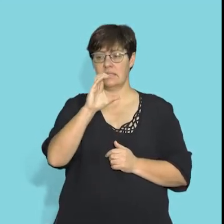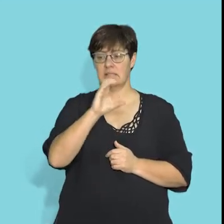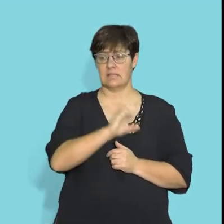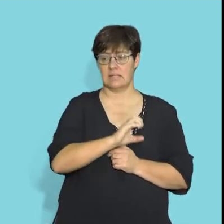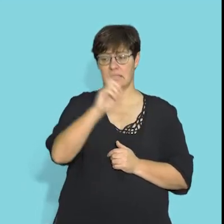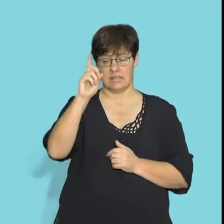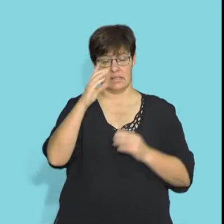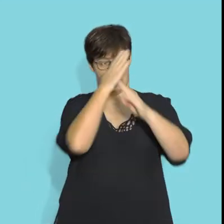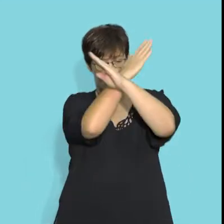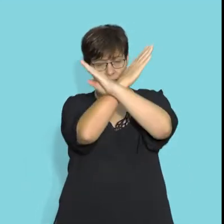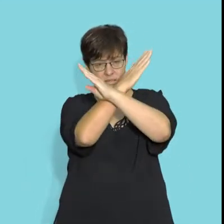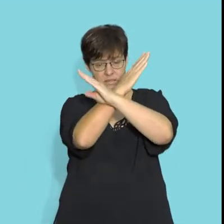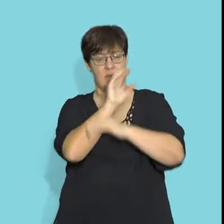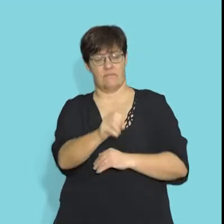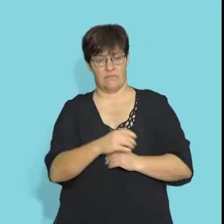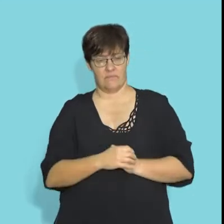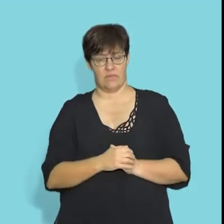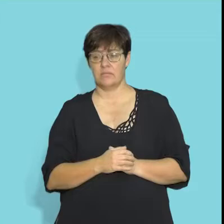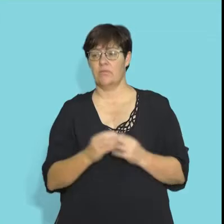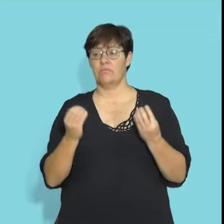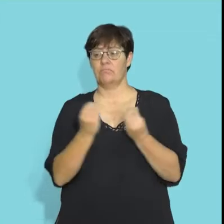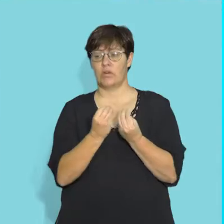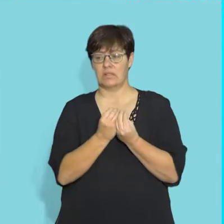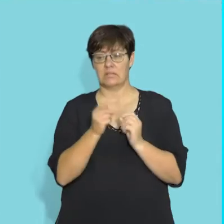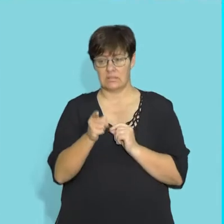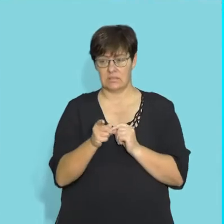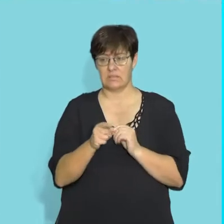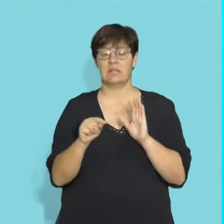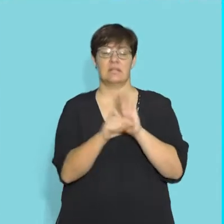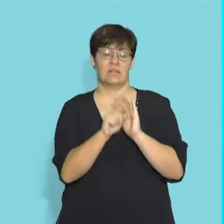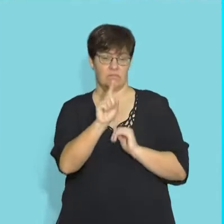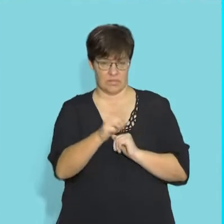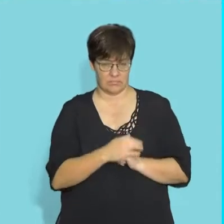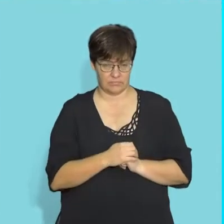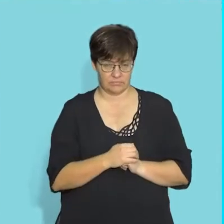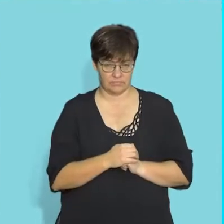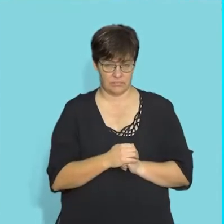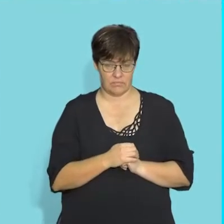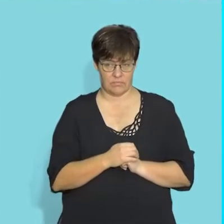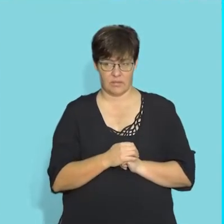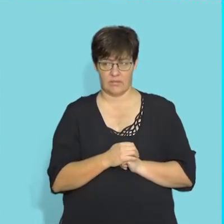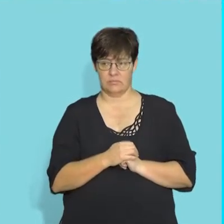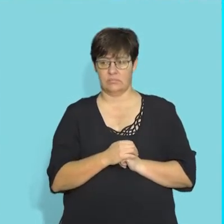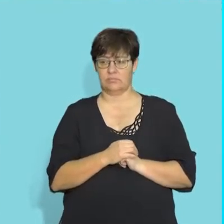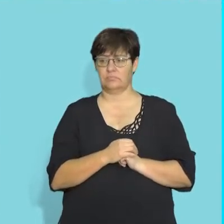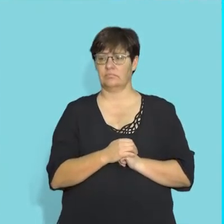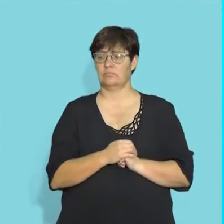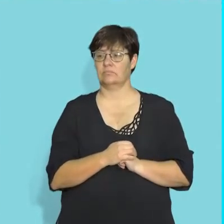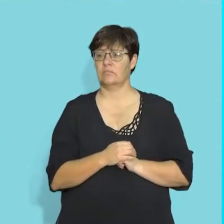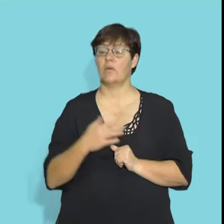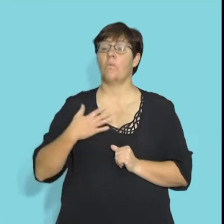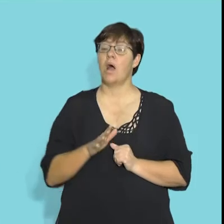they're telling us that these two lines are perpendicular. What does that mean? That the product is equal to -1. So if I multiply the gradients, it's equal to